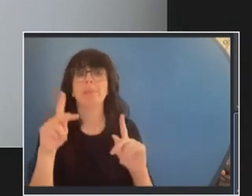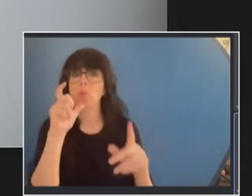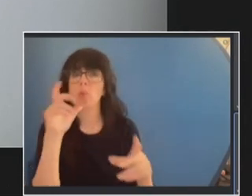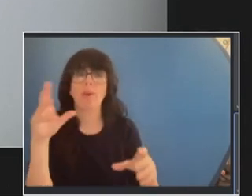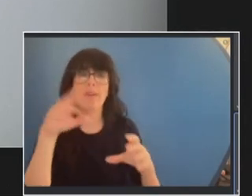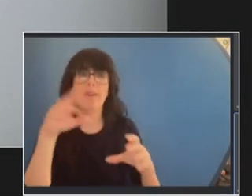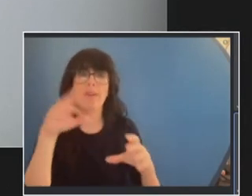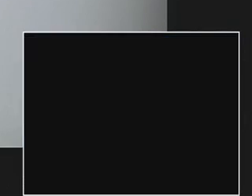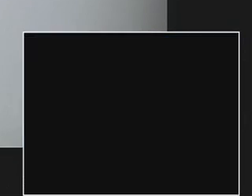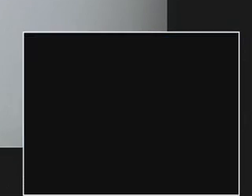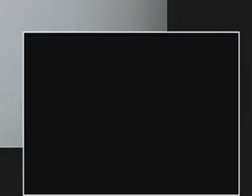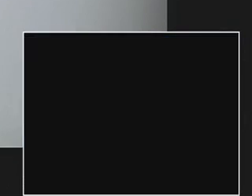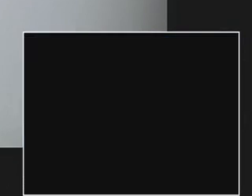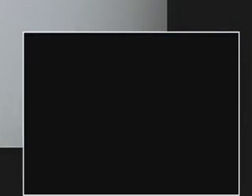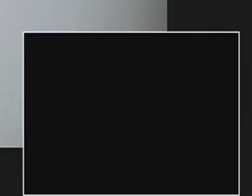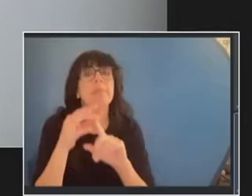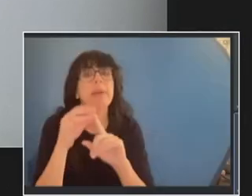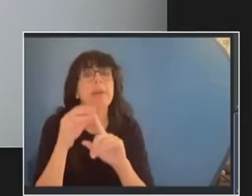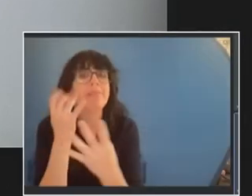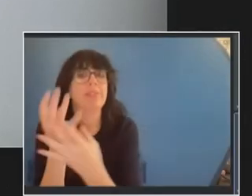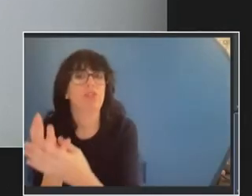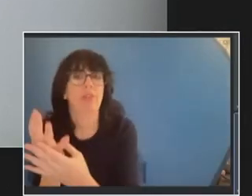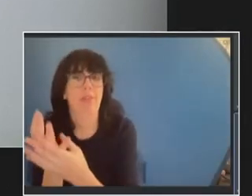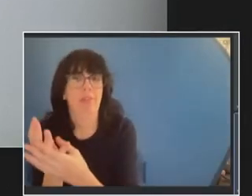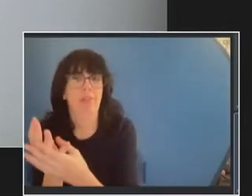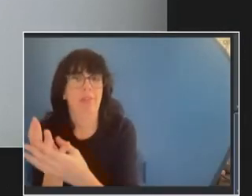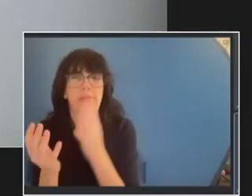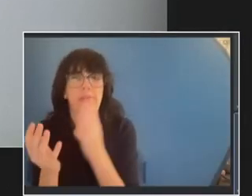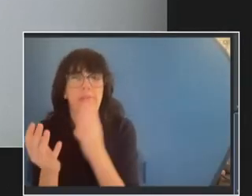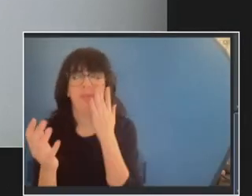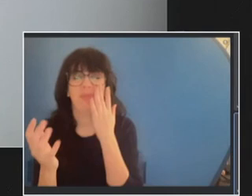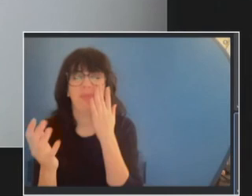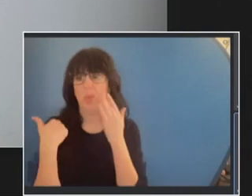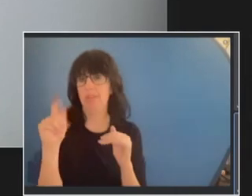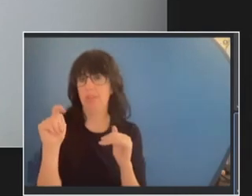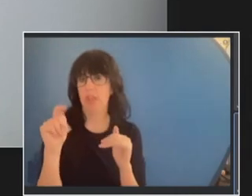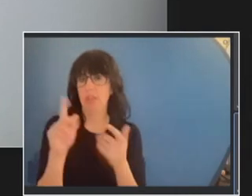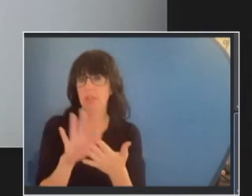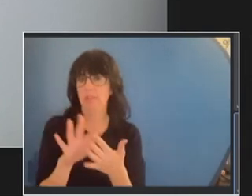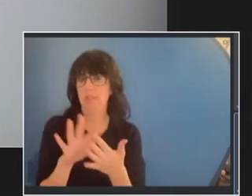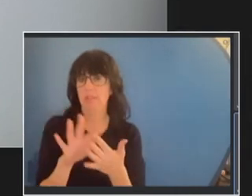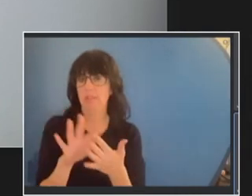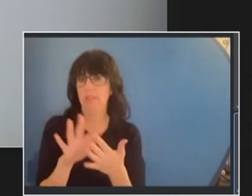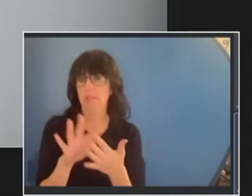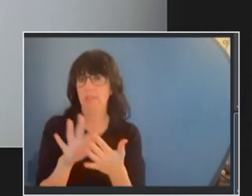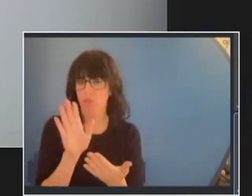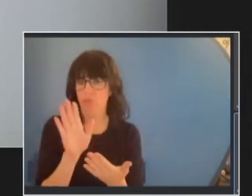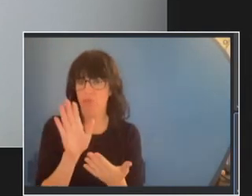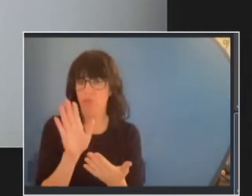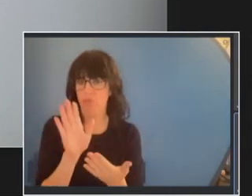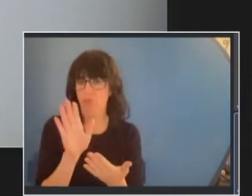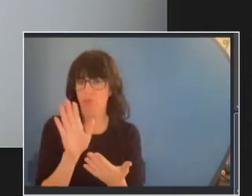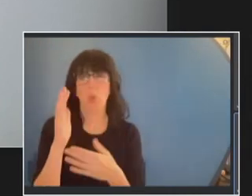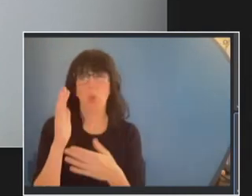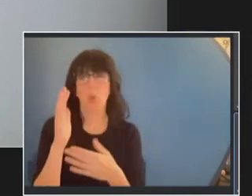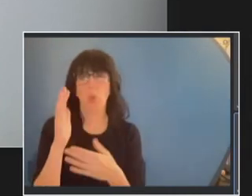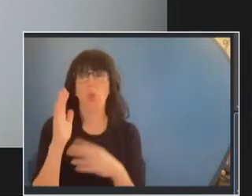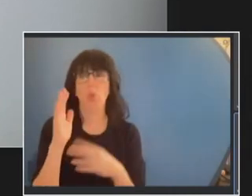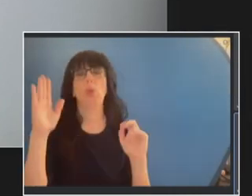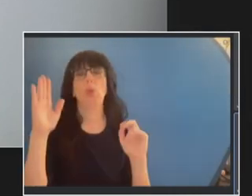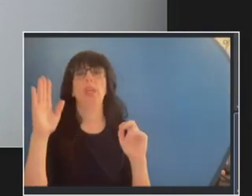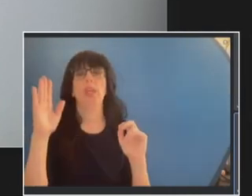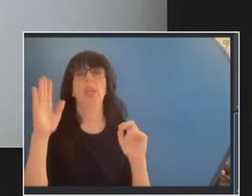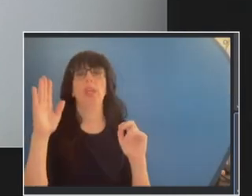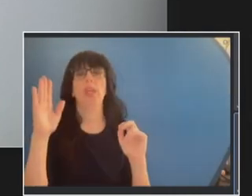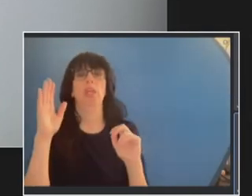jailed. And we have the text of the song, We Shall Overcome, at least the first verse of it, as part of the